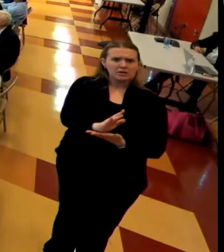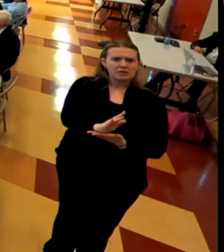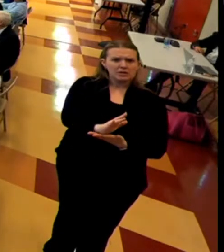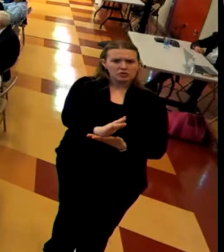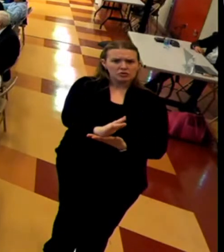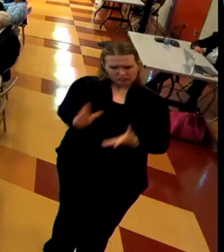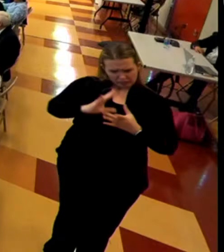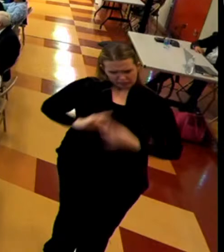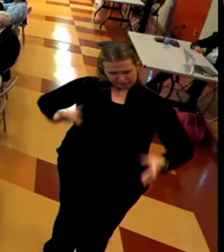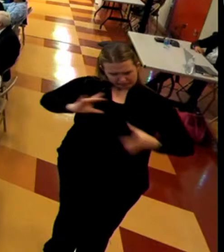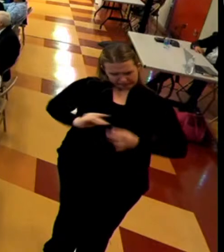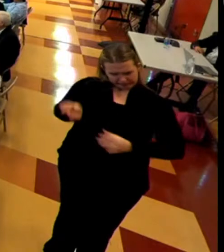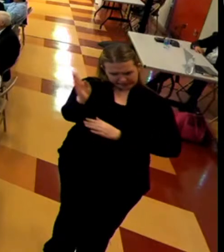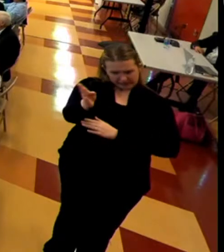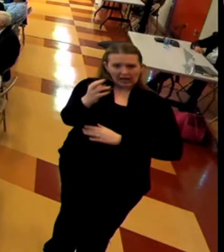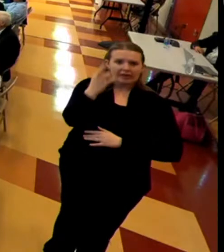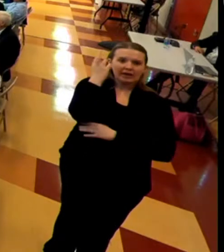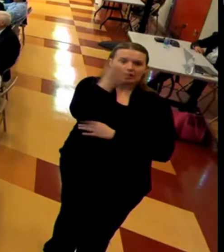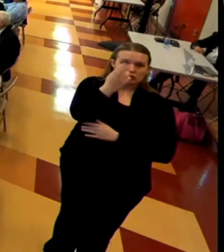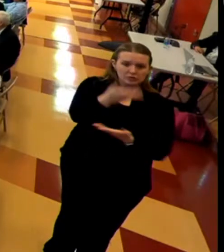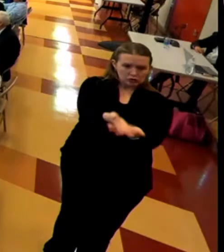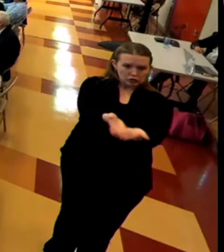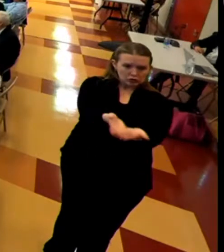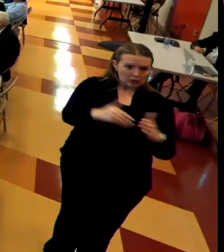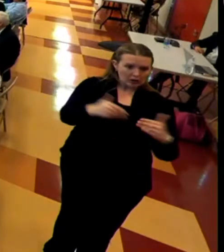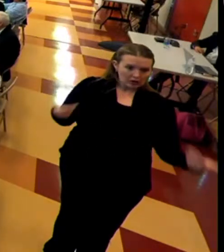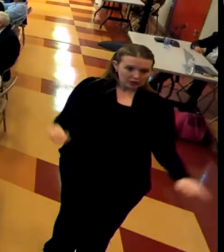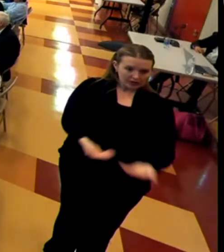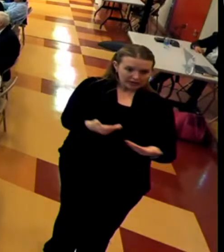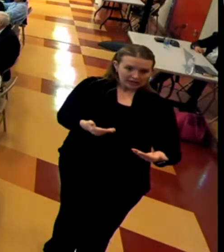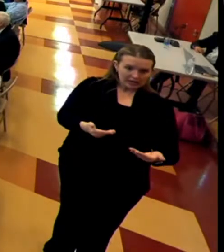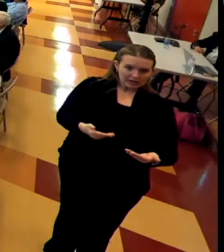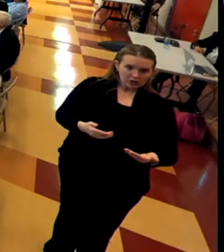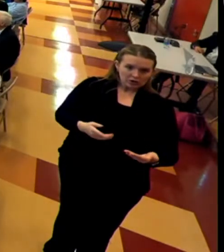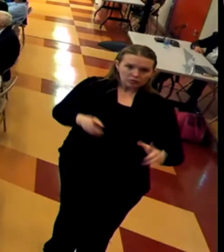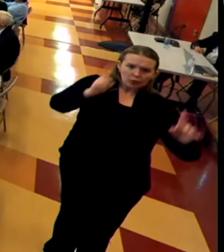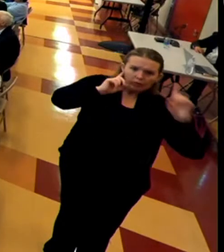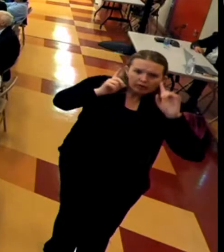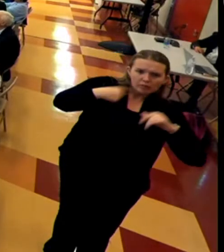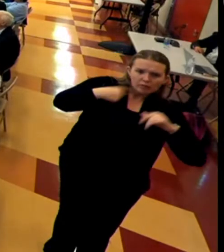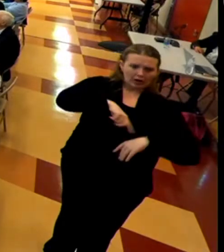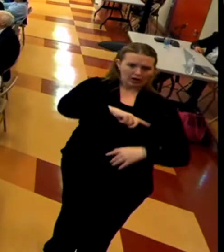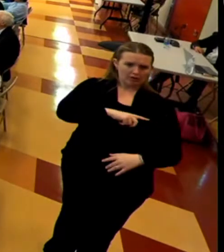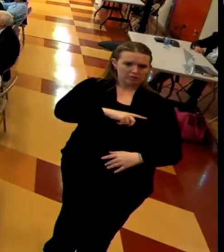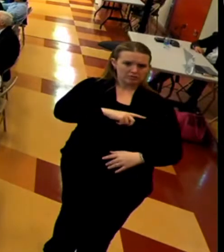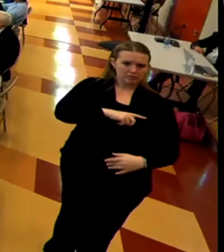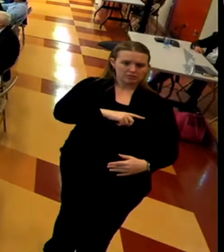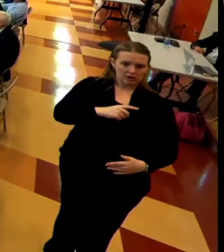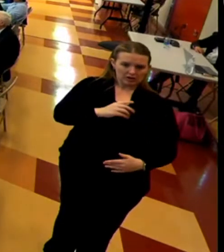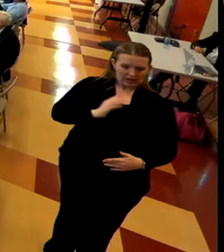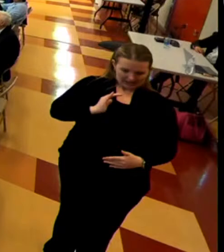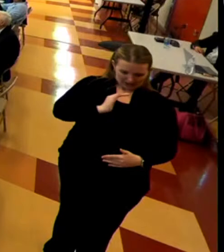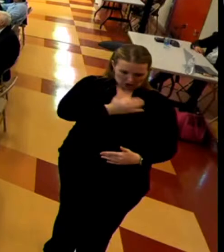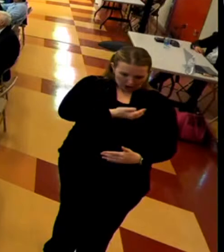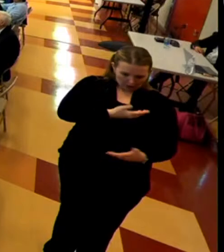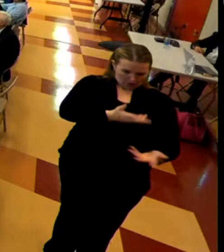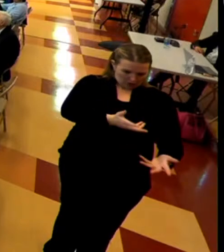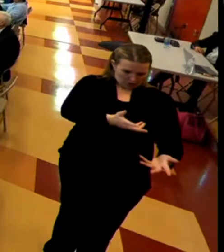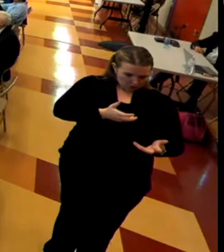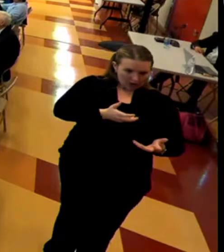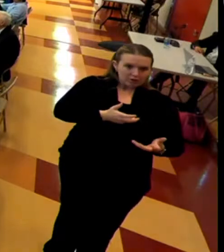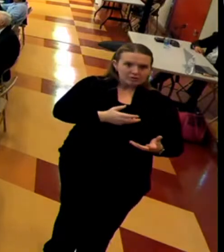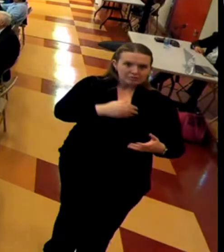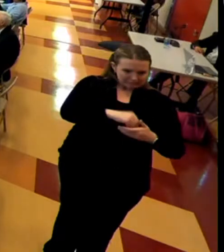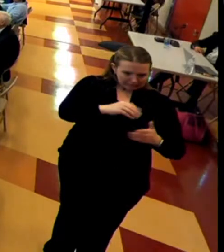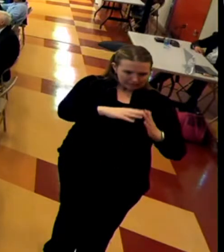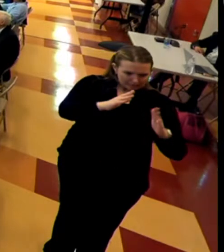and that's the reason why you people are here, to listen to us of what we want in our